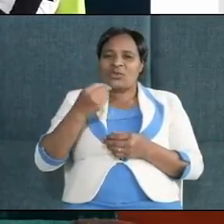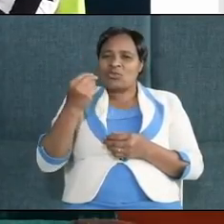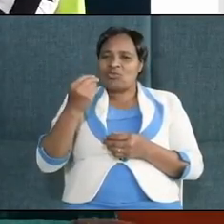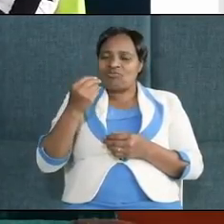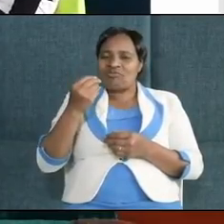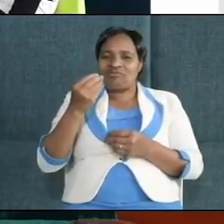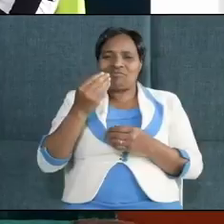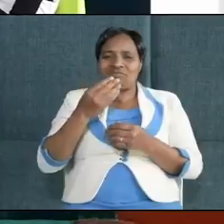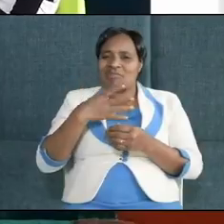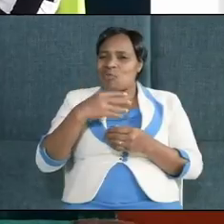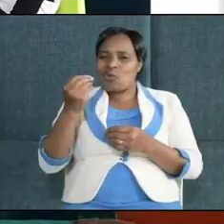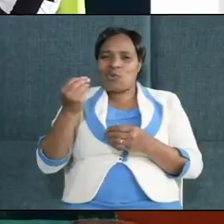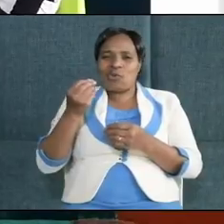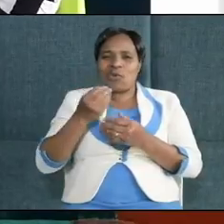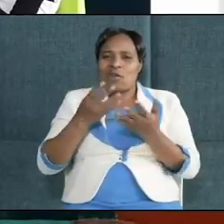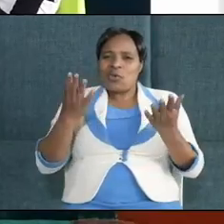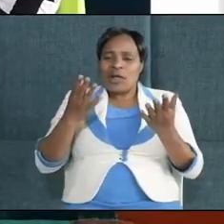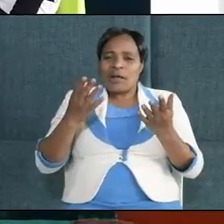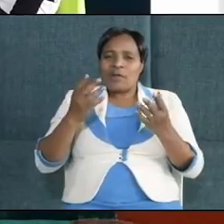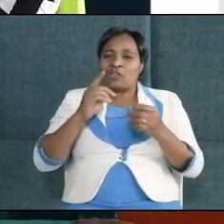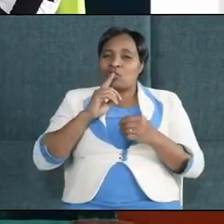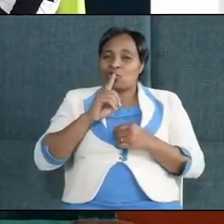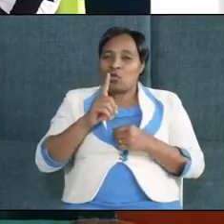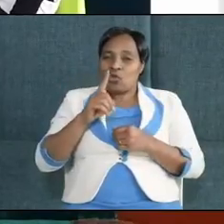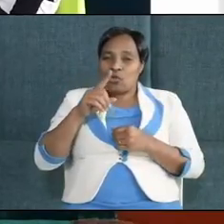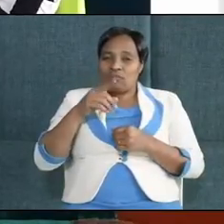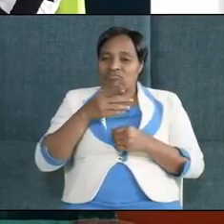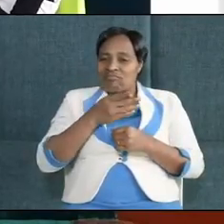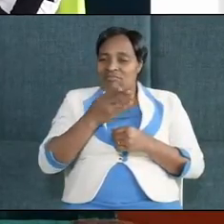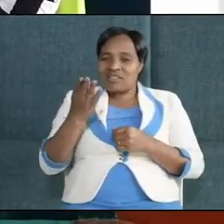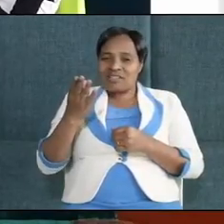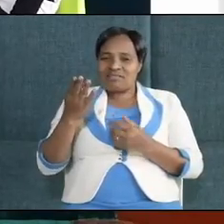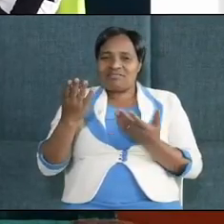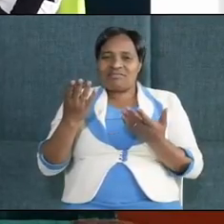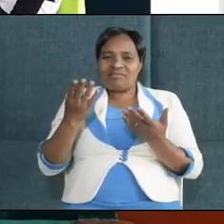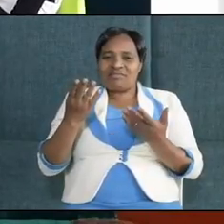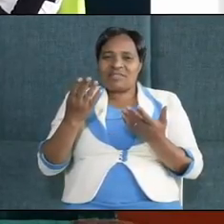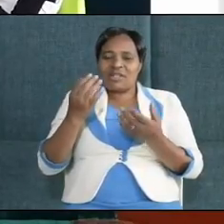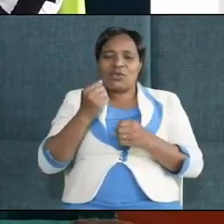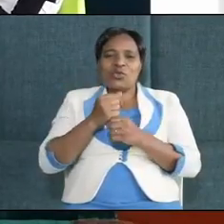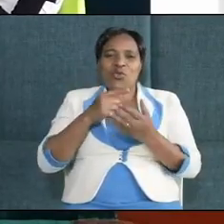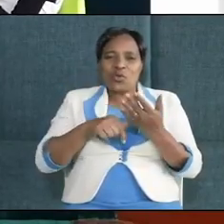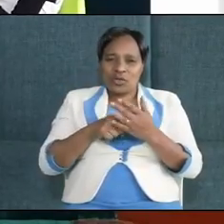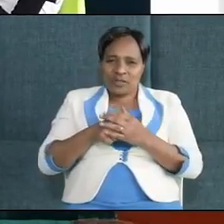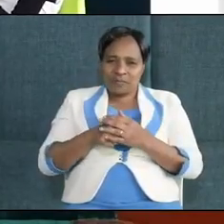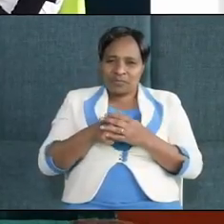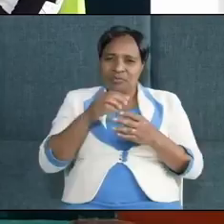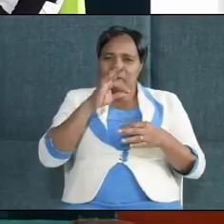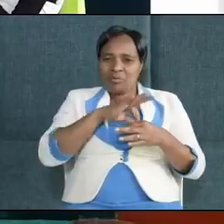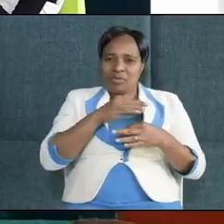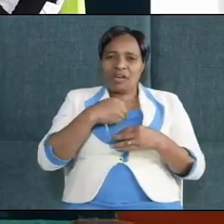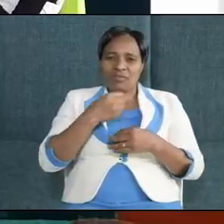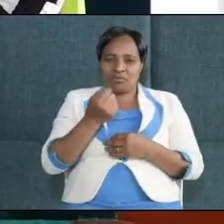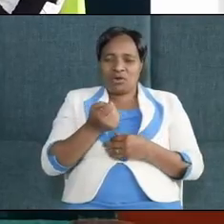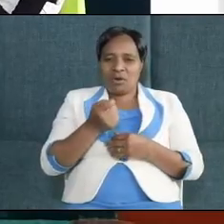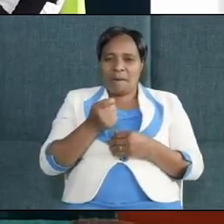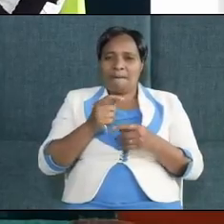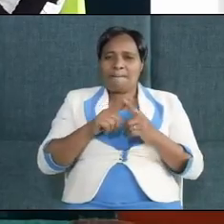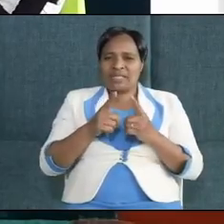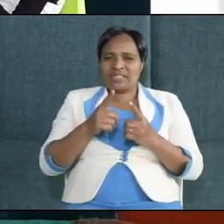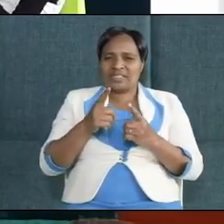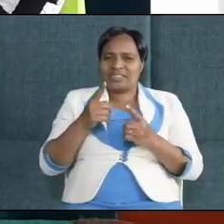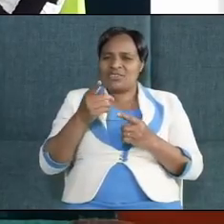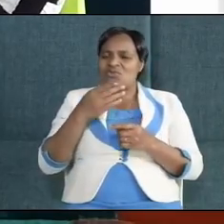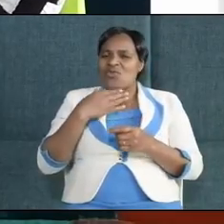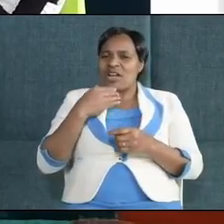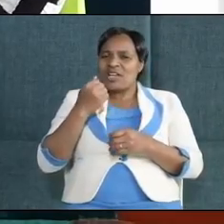settled in Corinth. And you know, in Corinth, they were making tents, and that's how they were earning a living. Angela, what would you